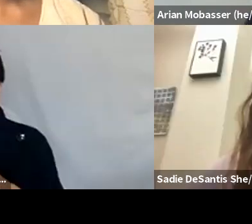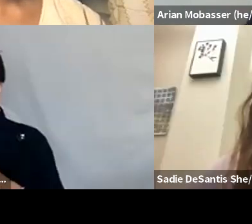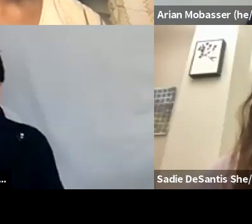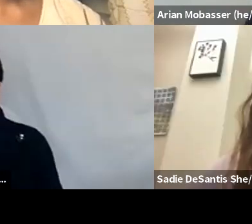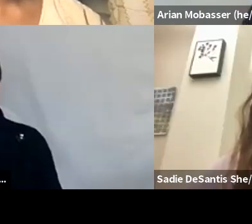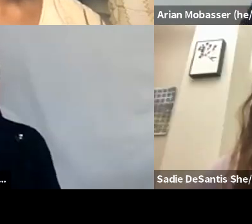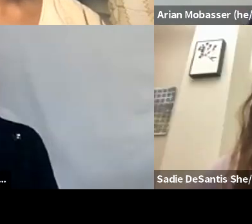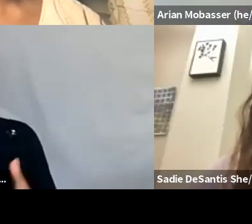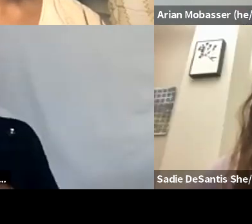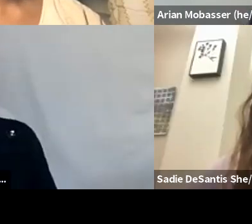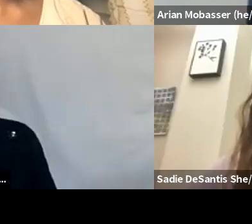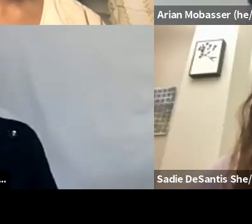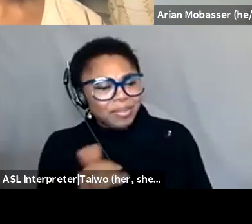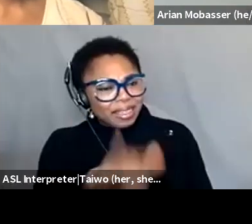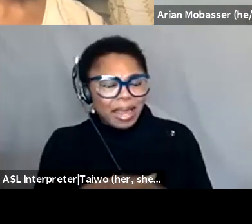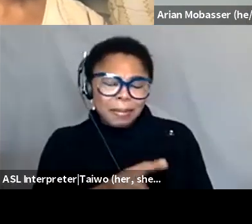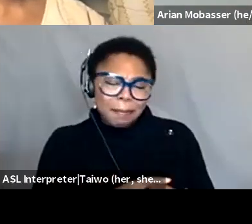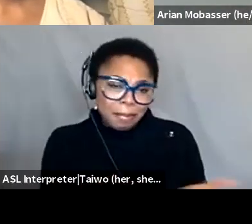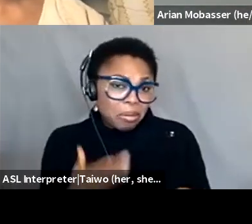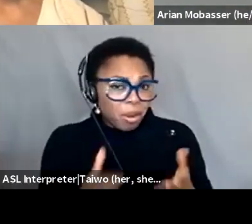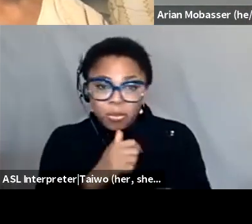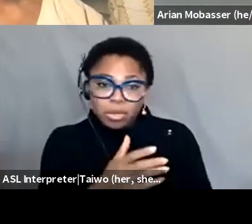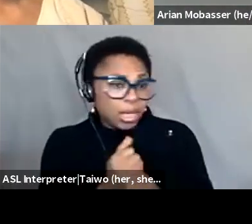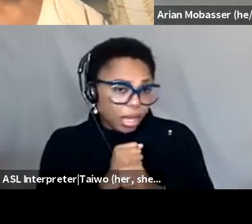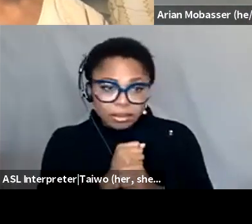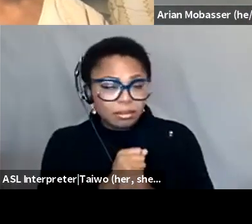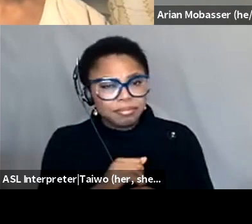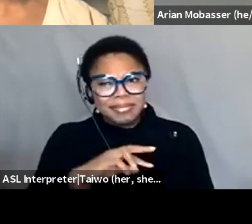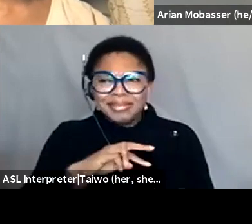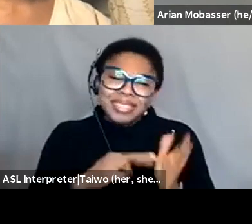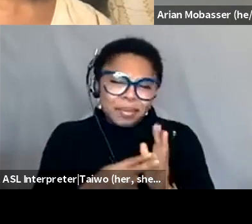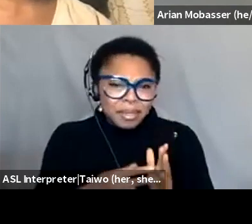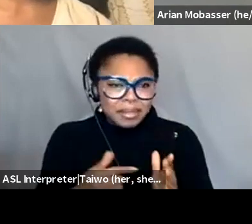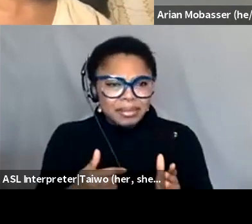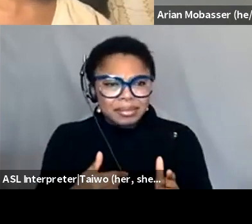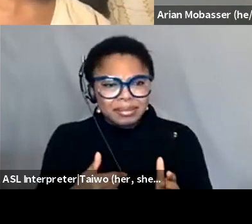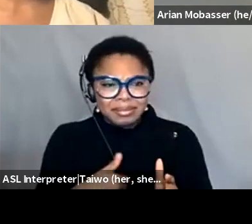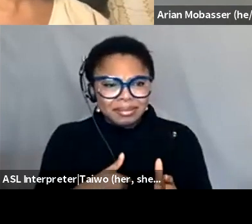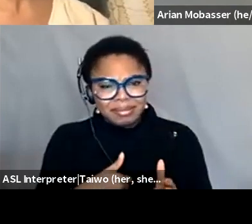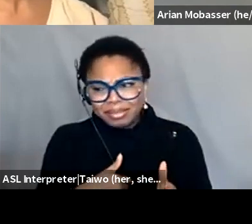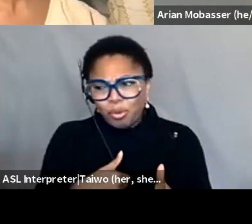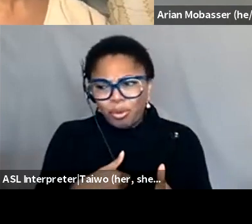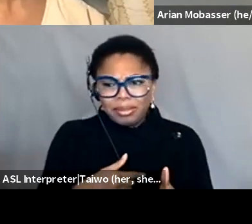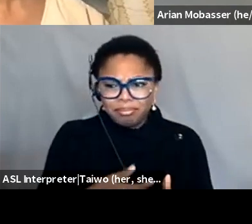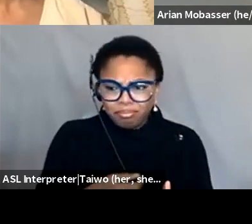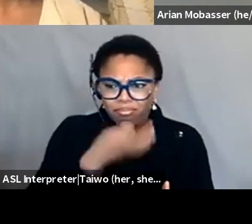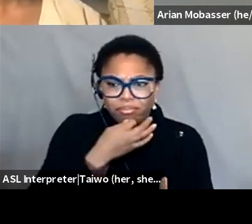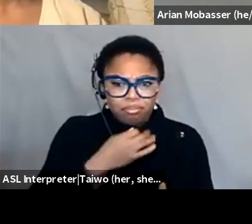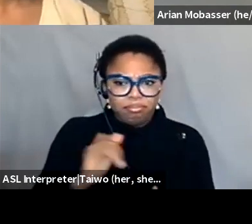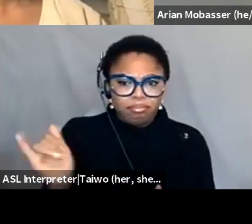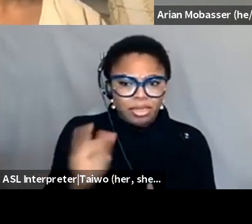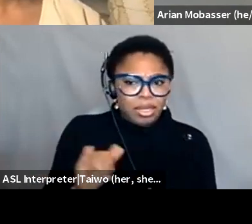I want a job like that, but probably won't get one. I mean, I'm just as good of a scientist as he is.